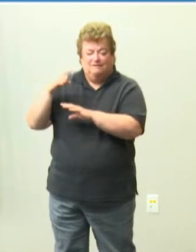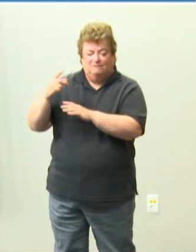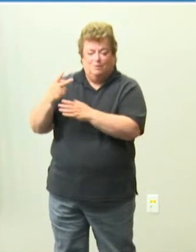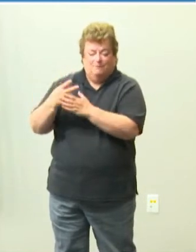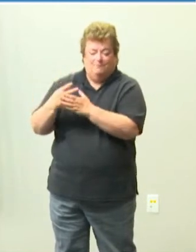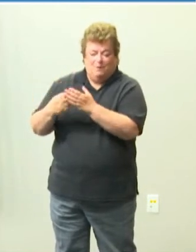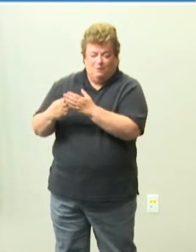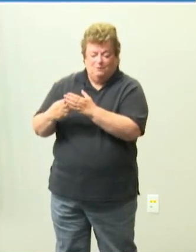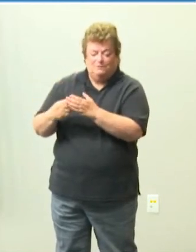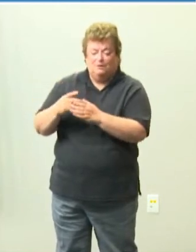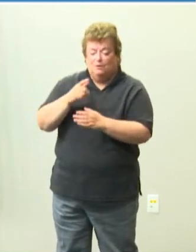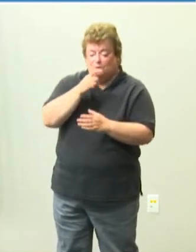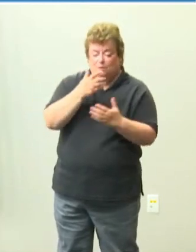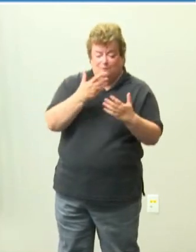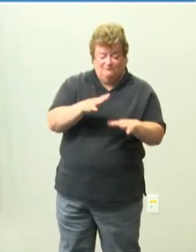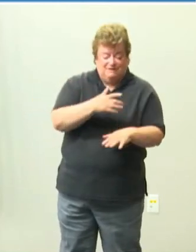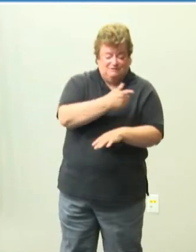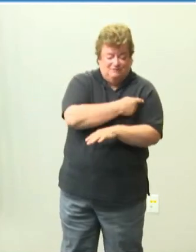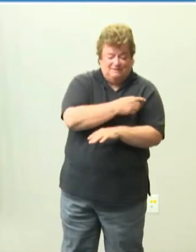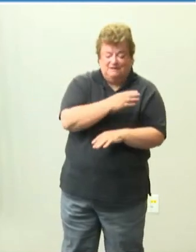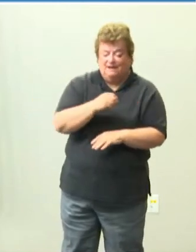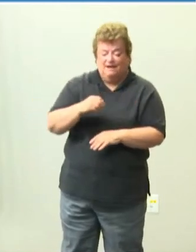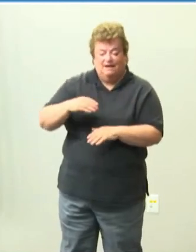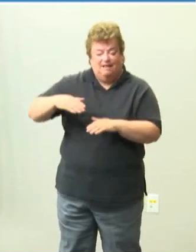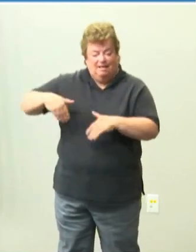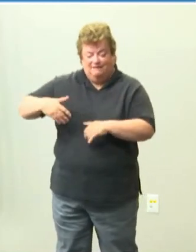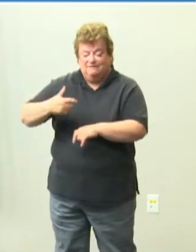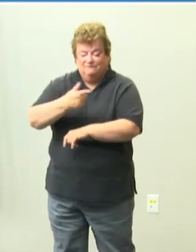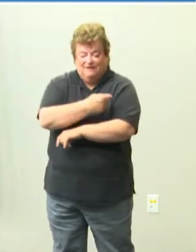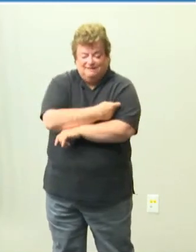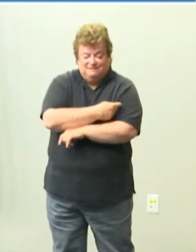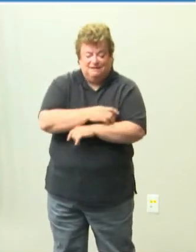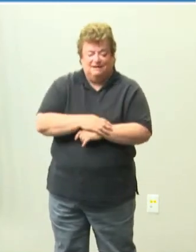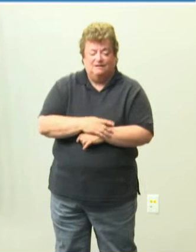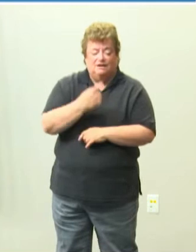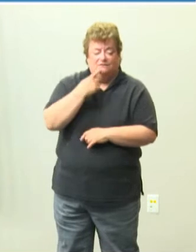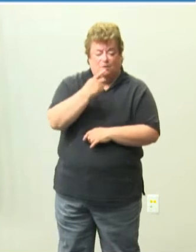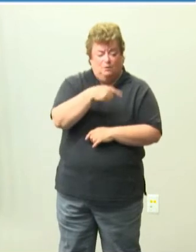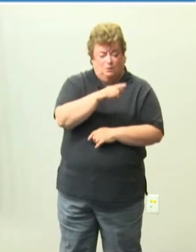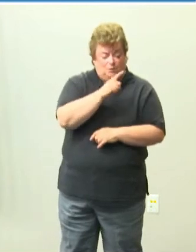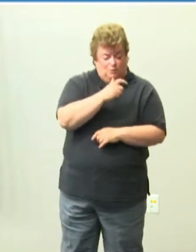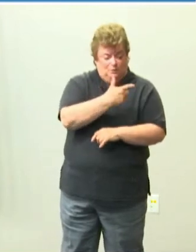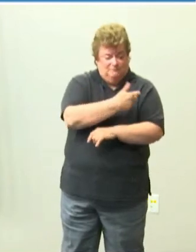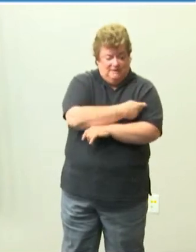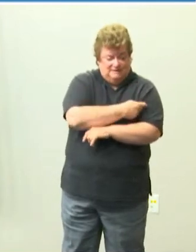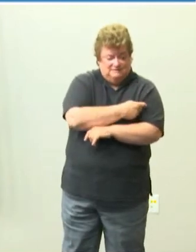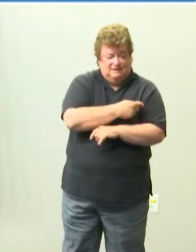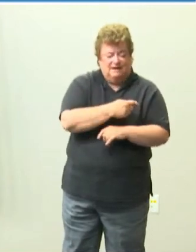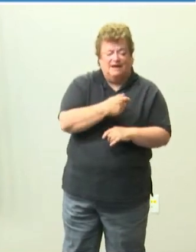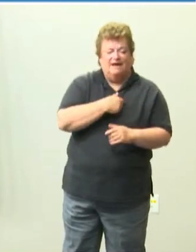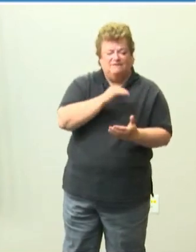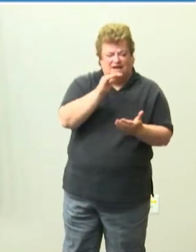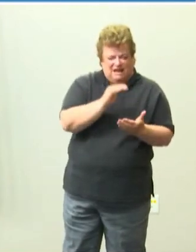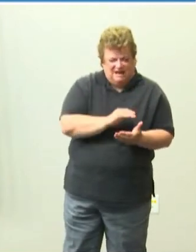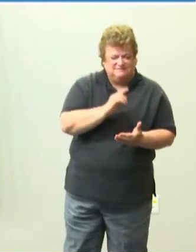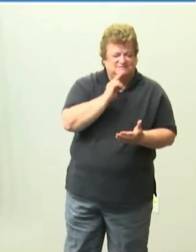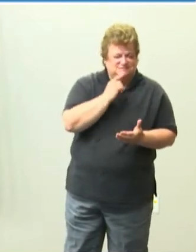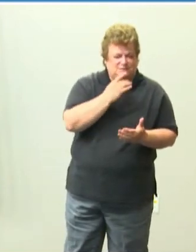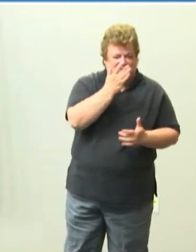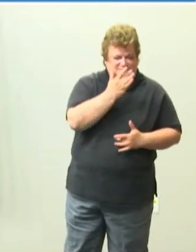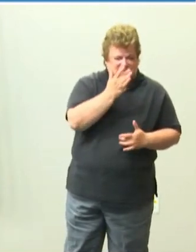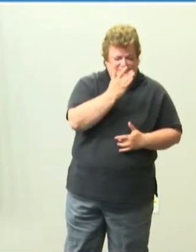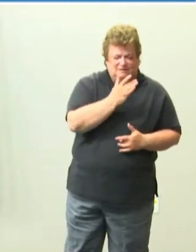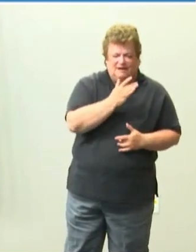those vaccinated and unvaccinated. The individuals that are vaccinated have less serious illness and generally